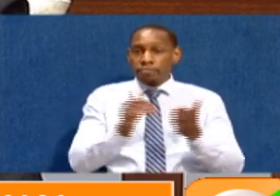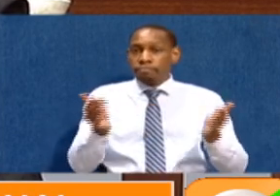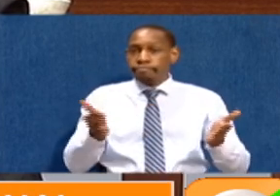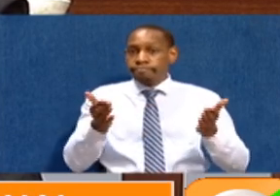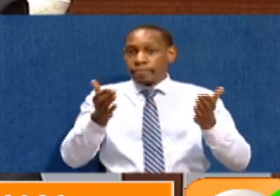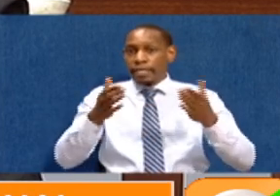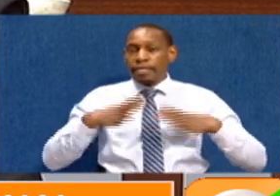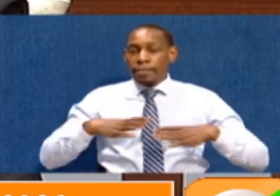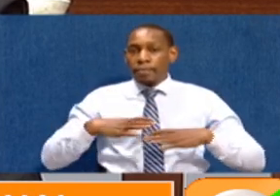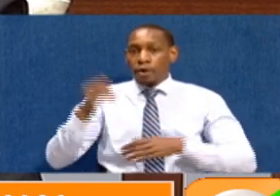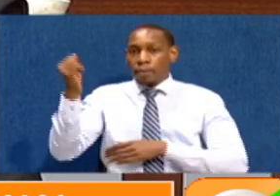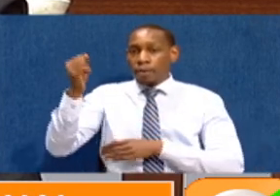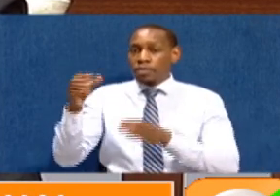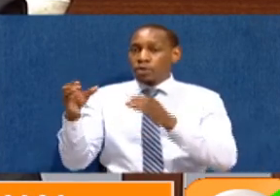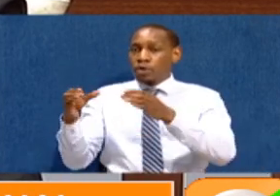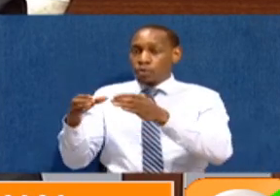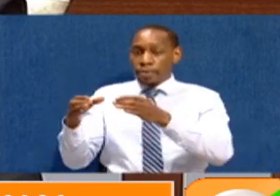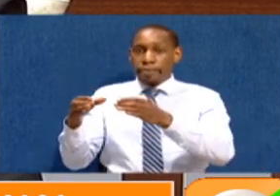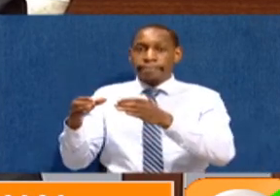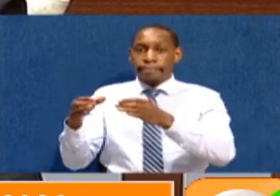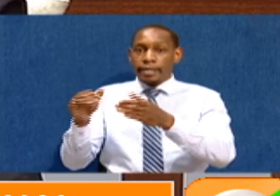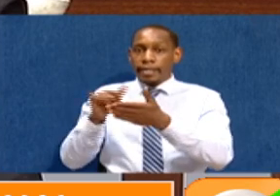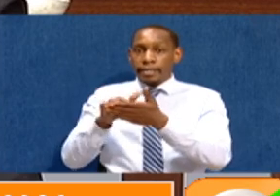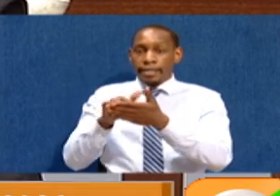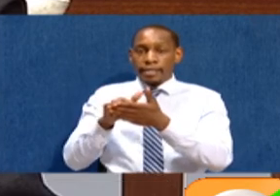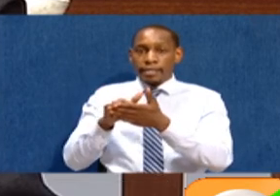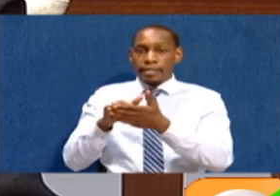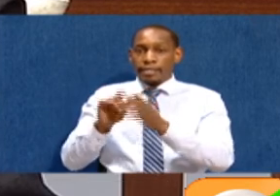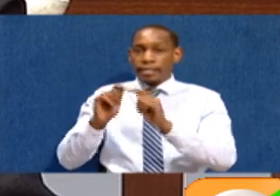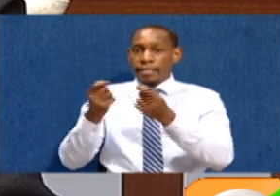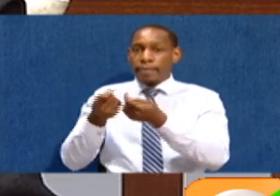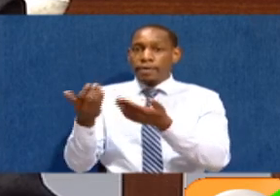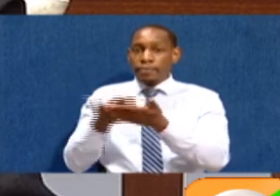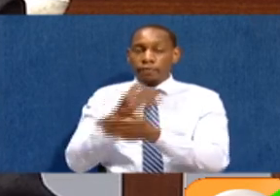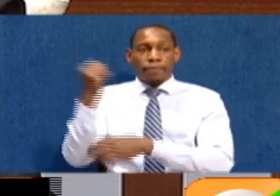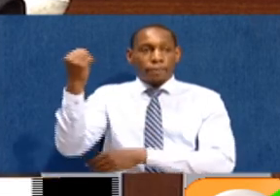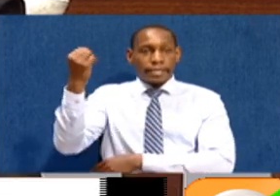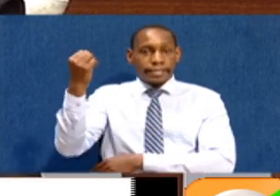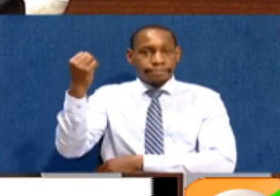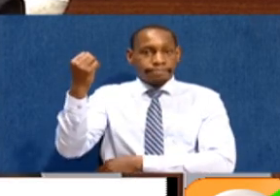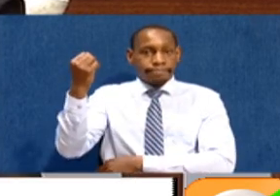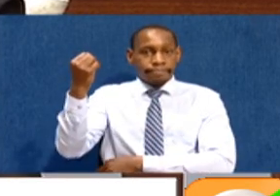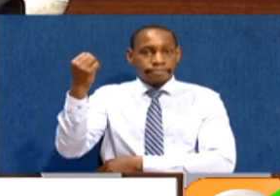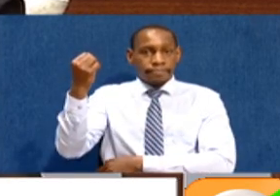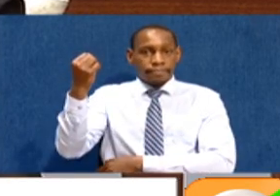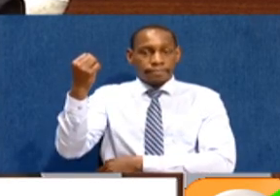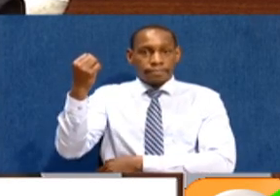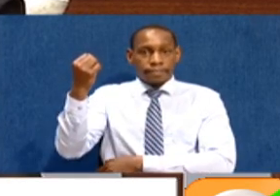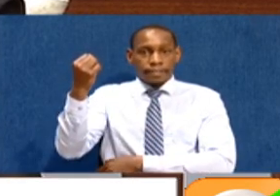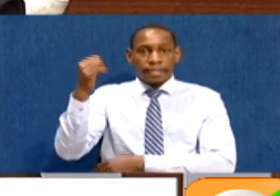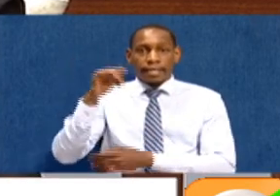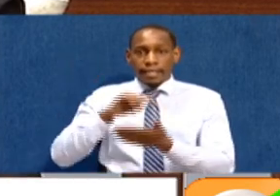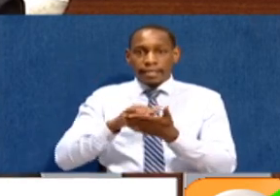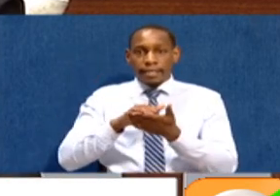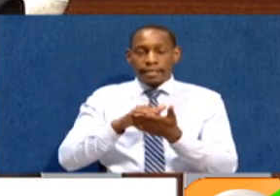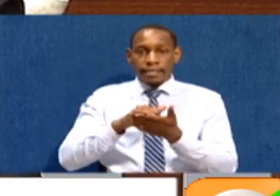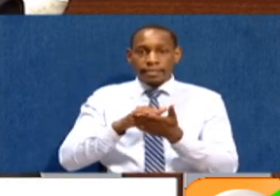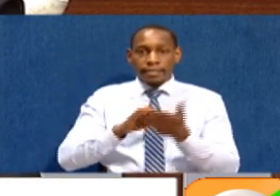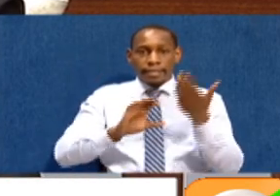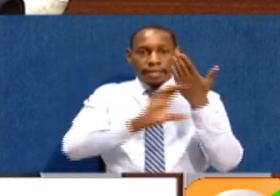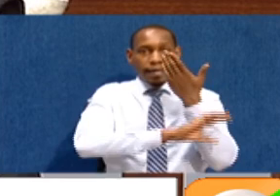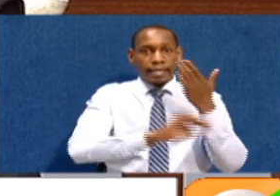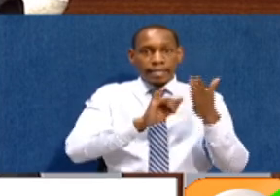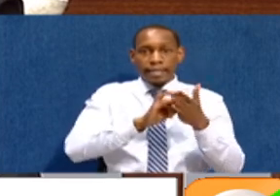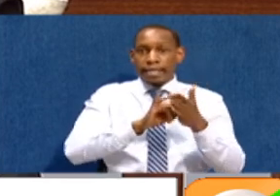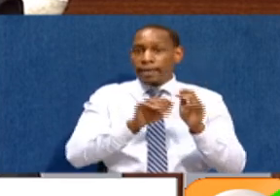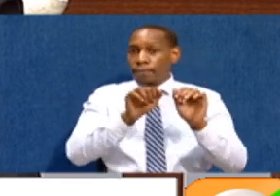urge those in the political class to de-ethnicize our politics. The bane of this country, which